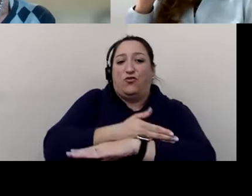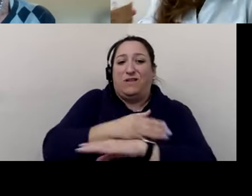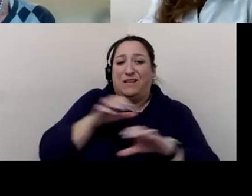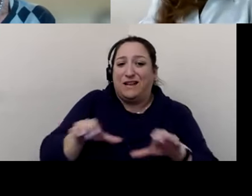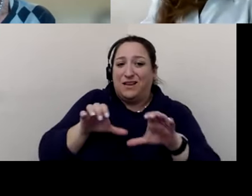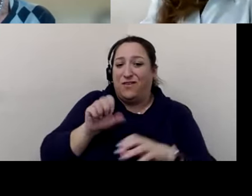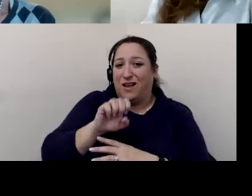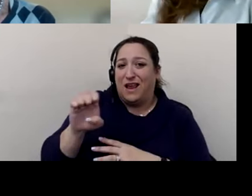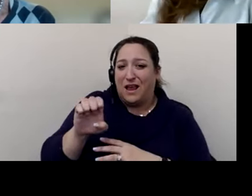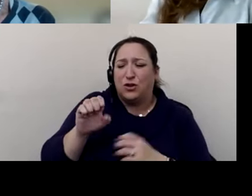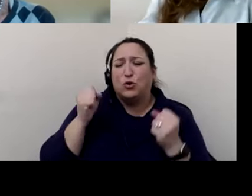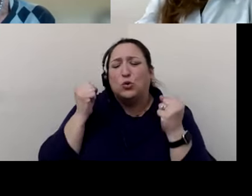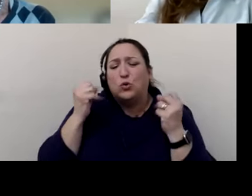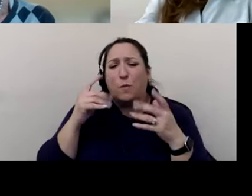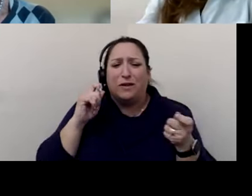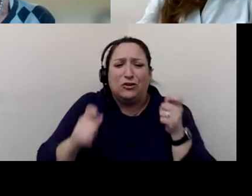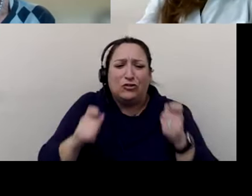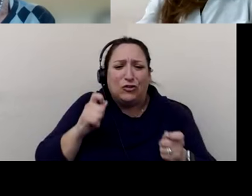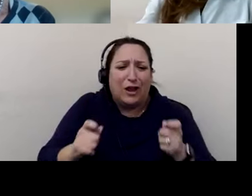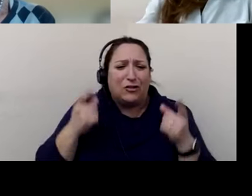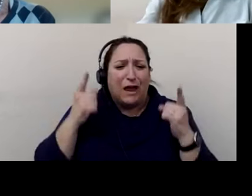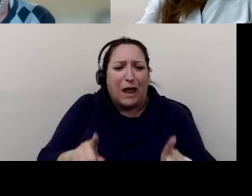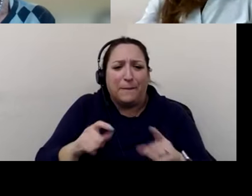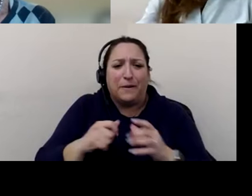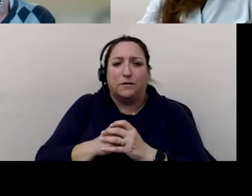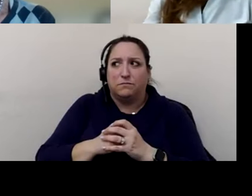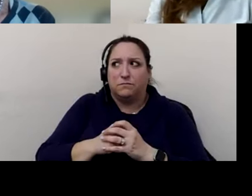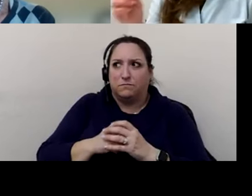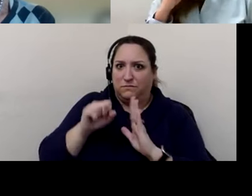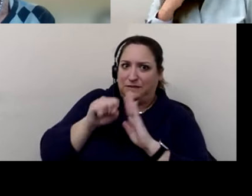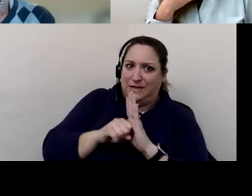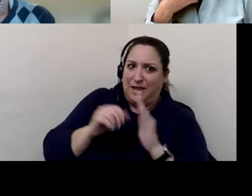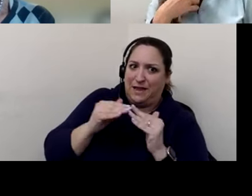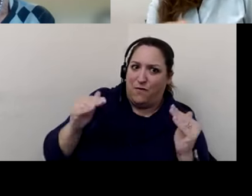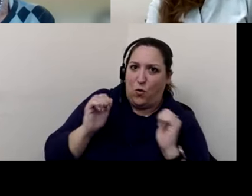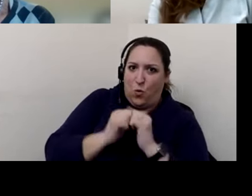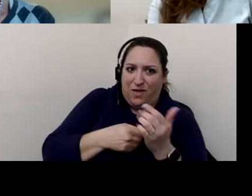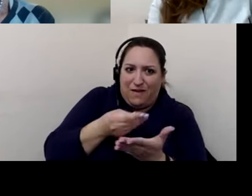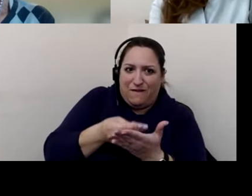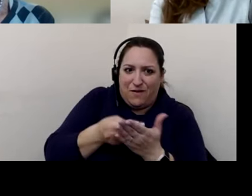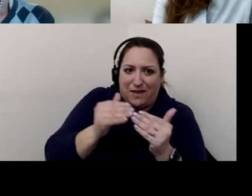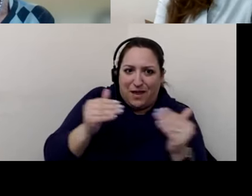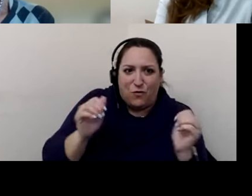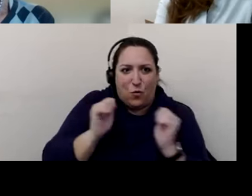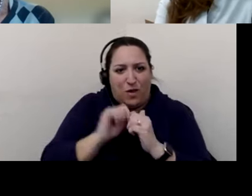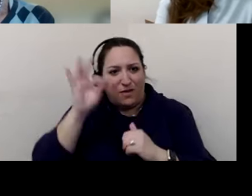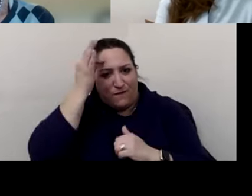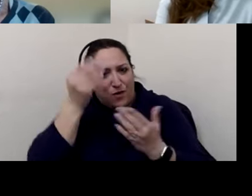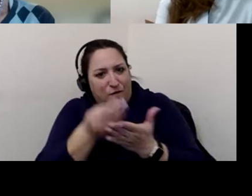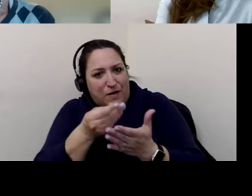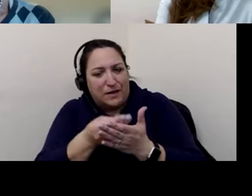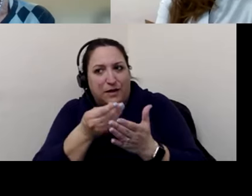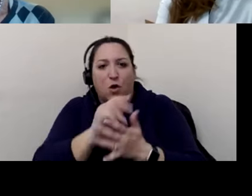because there are so many changes occurring at the state level, with the funding levels, with the federal funding,